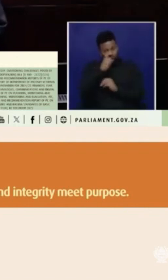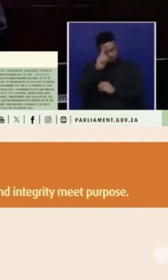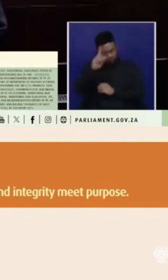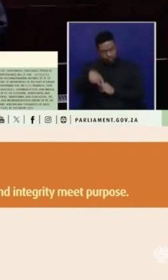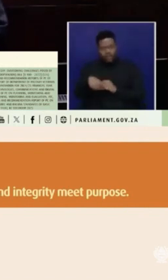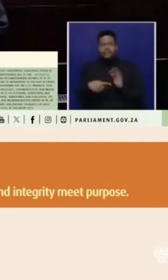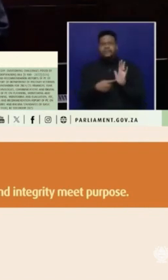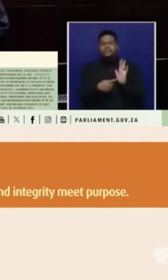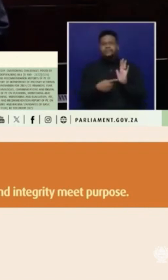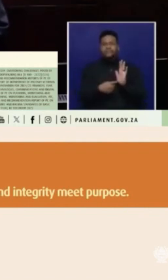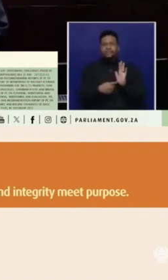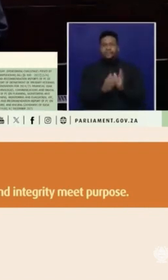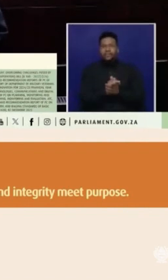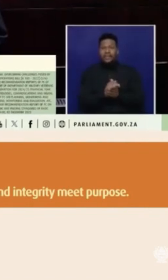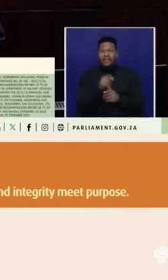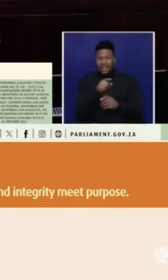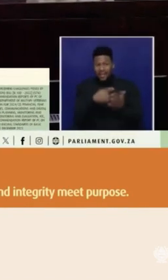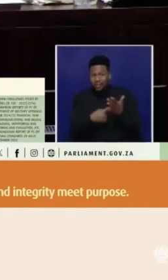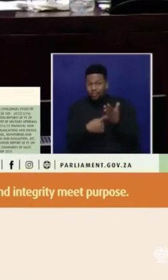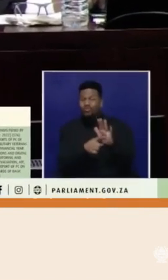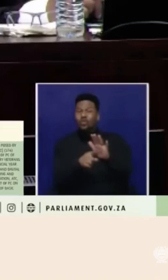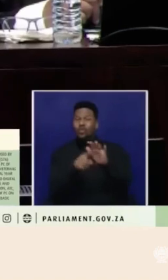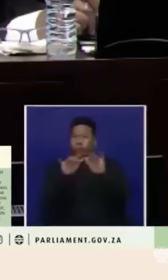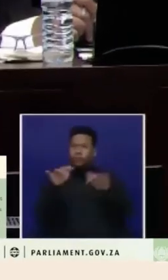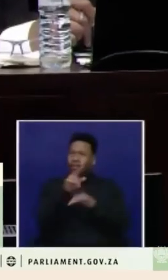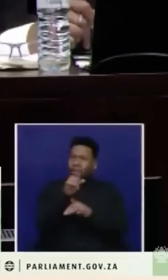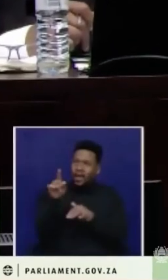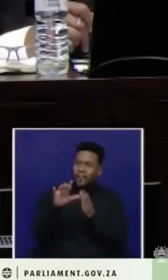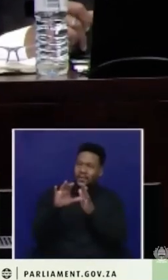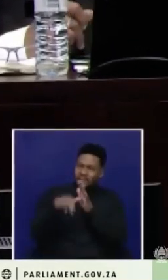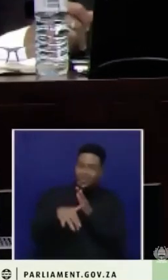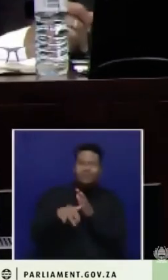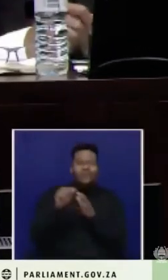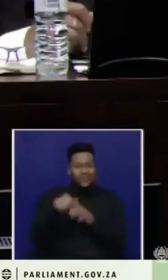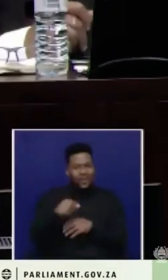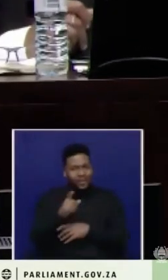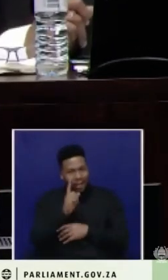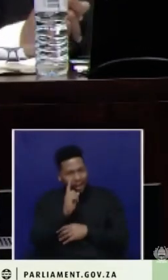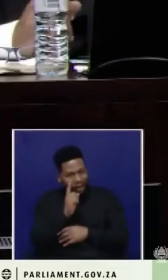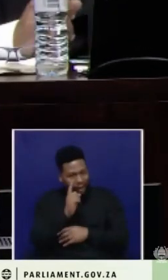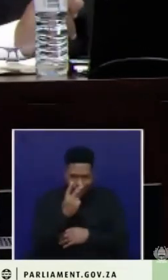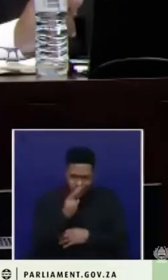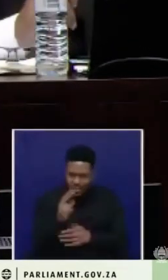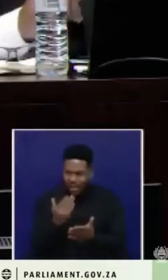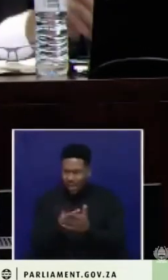and that will ensure that people with disabilities are visible, empowered,